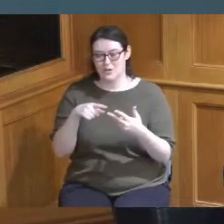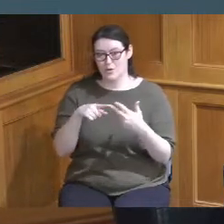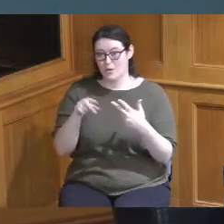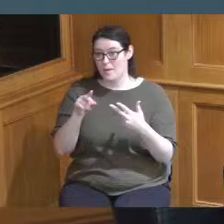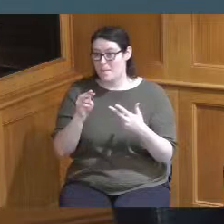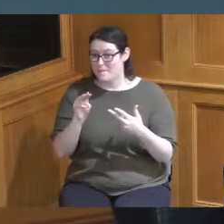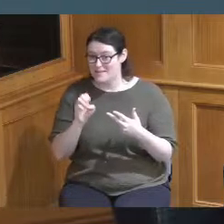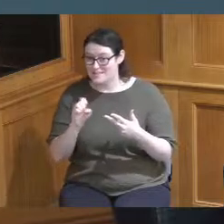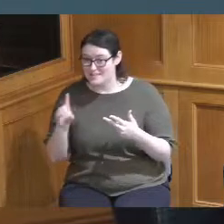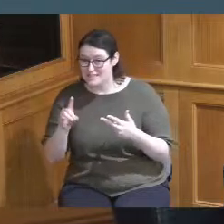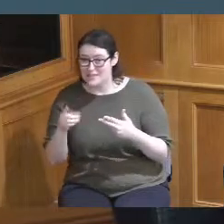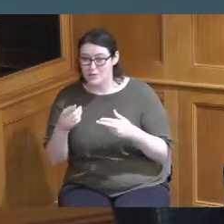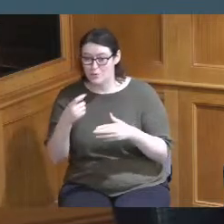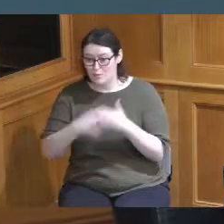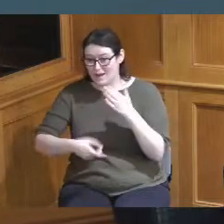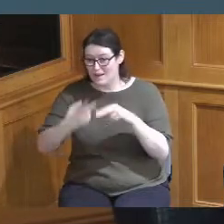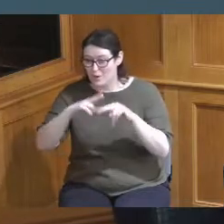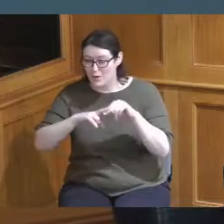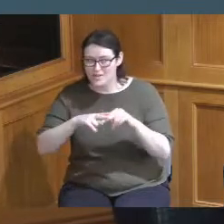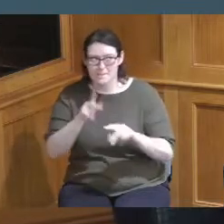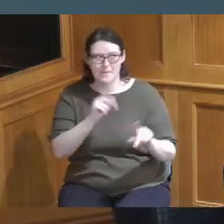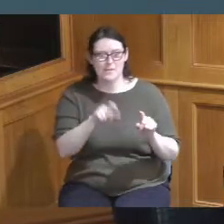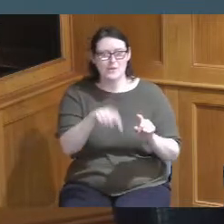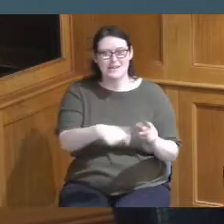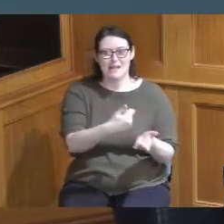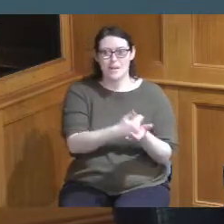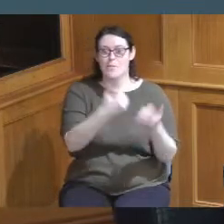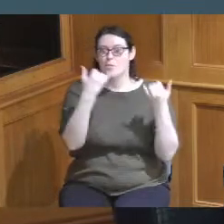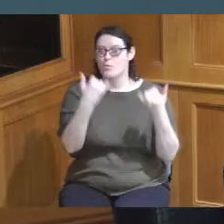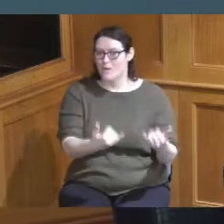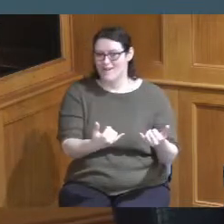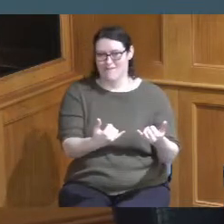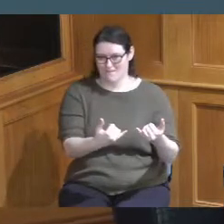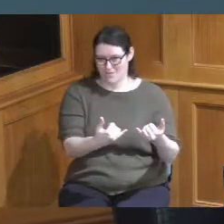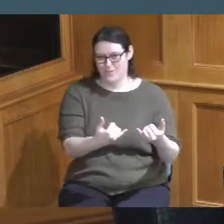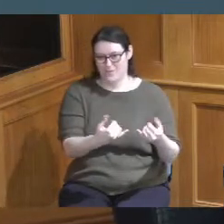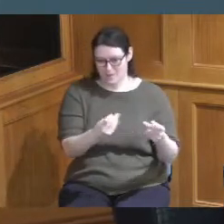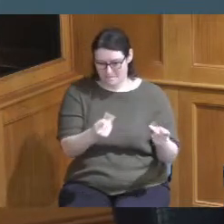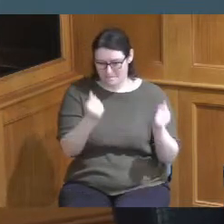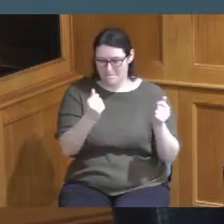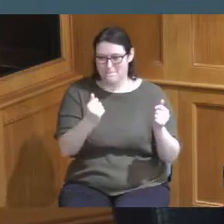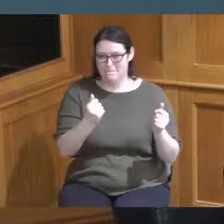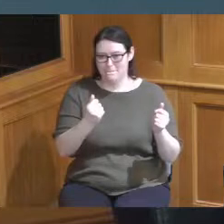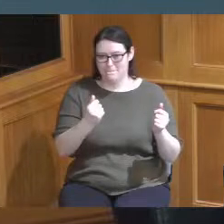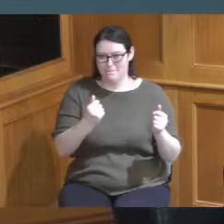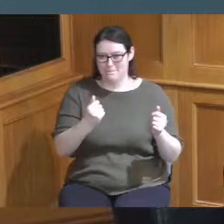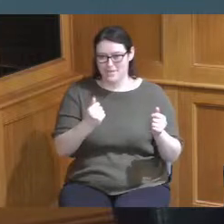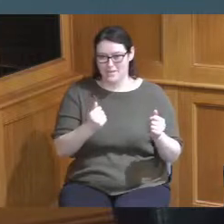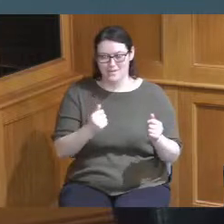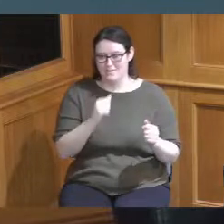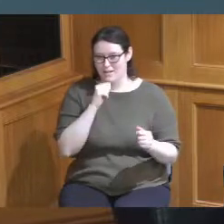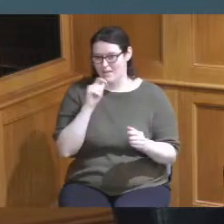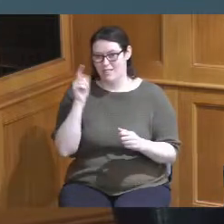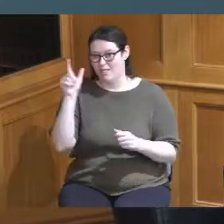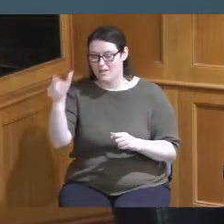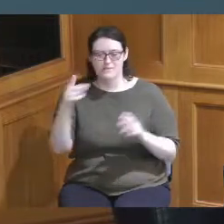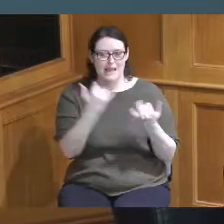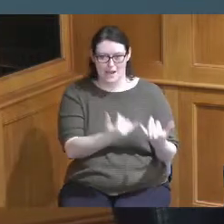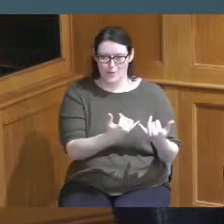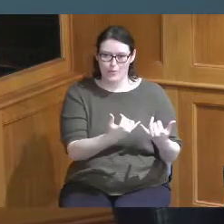MSD, they need help right now. The residents need help right now.